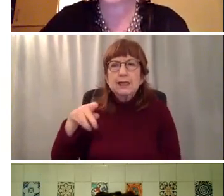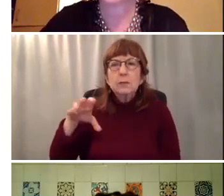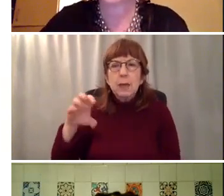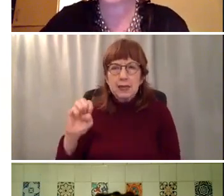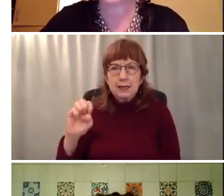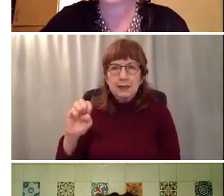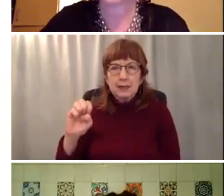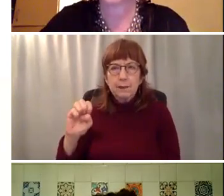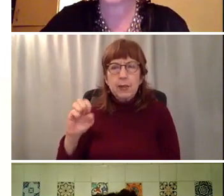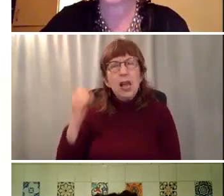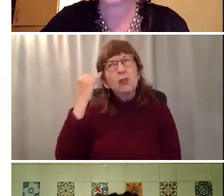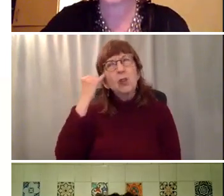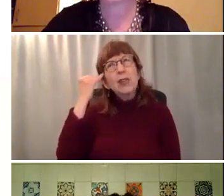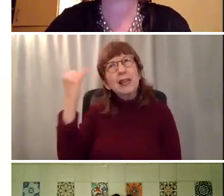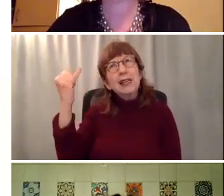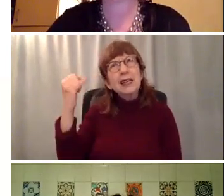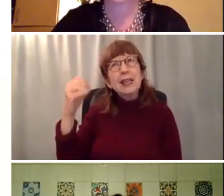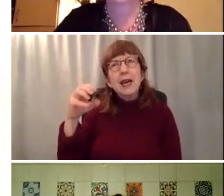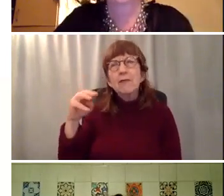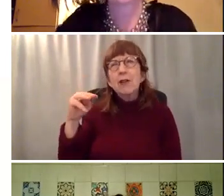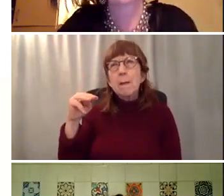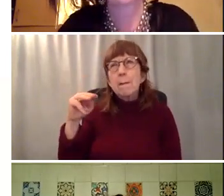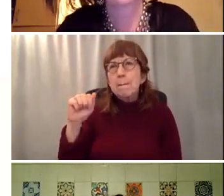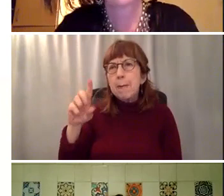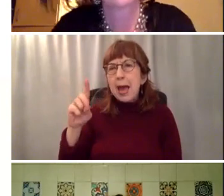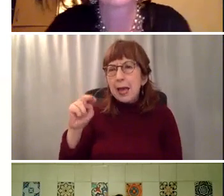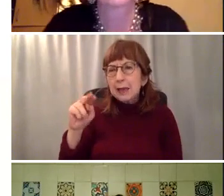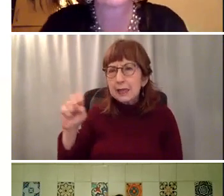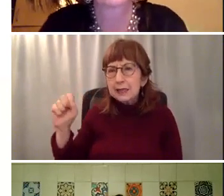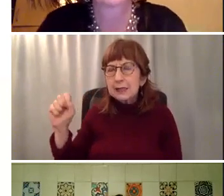And so the idea of madness as something that is